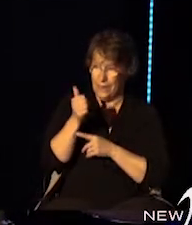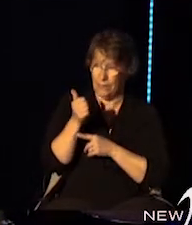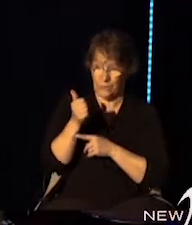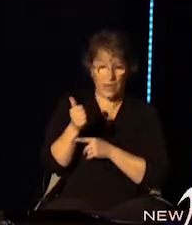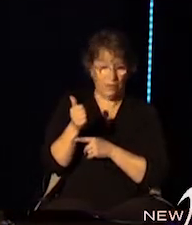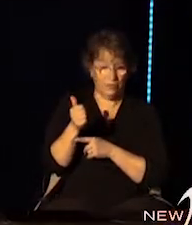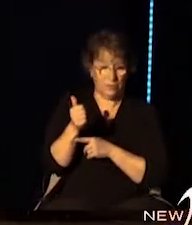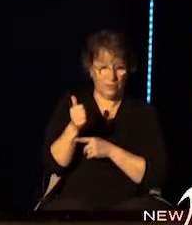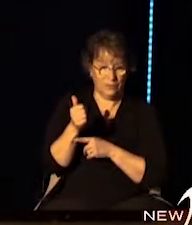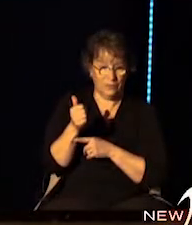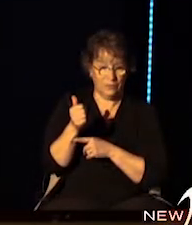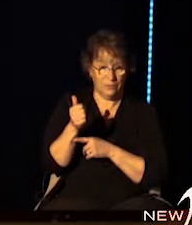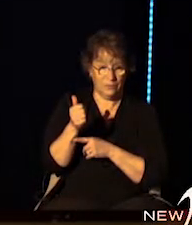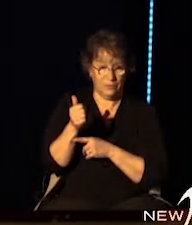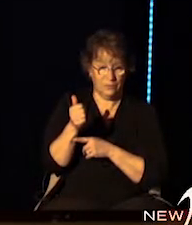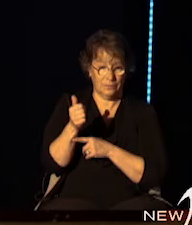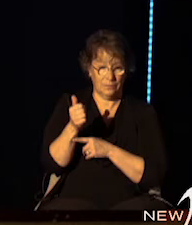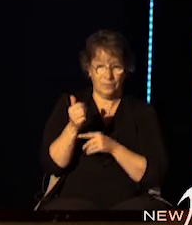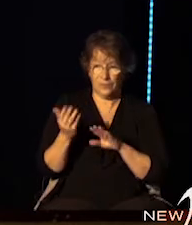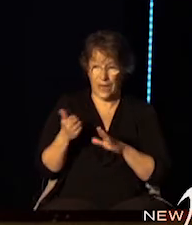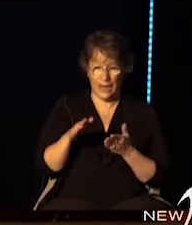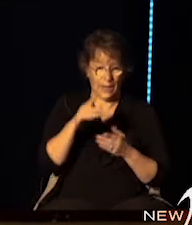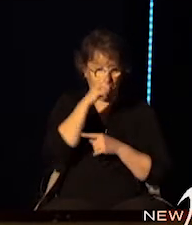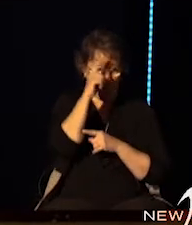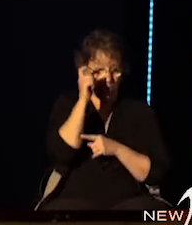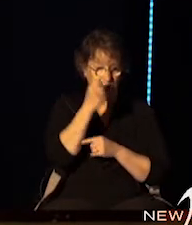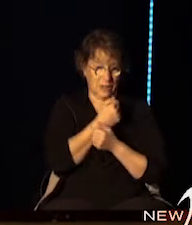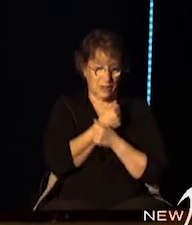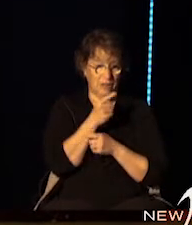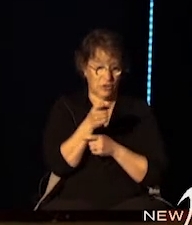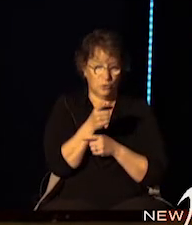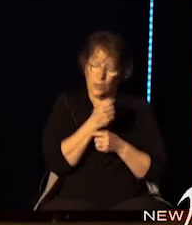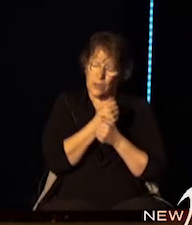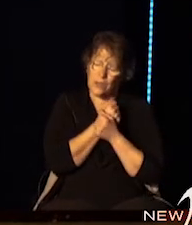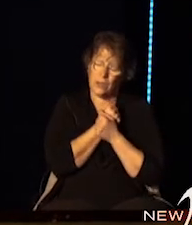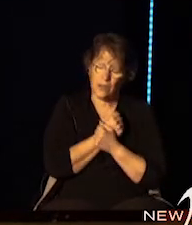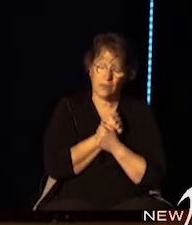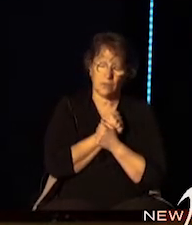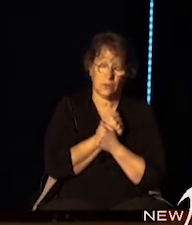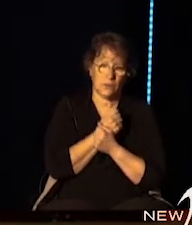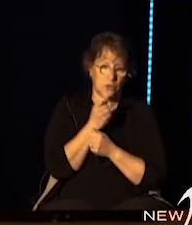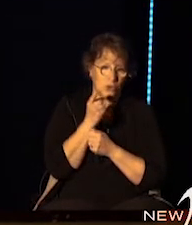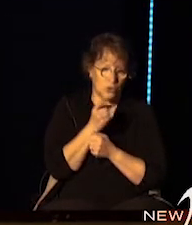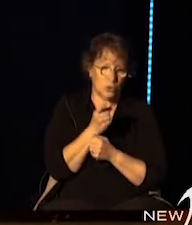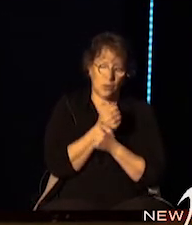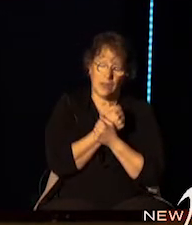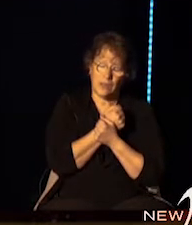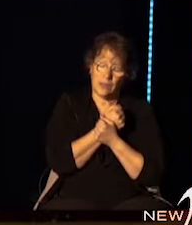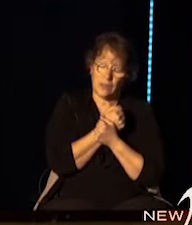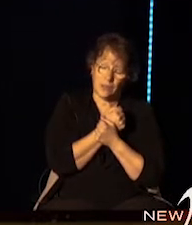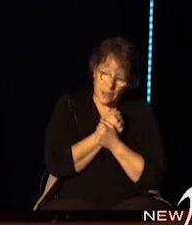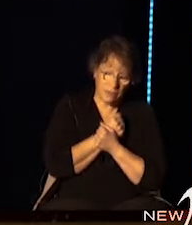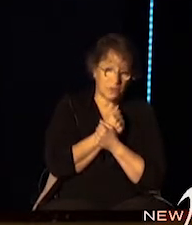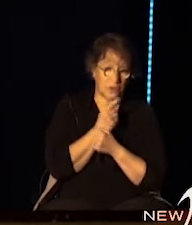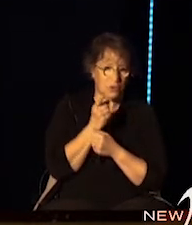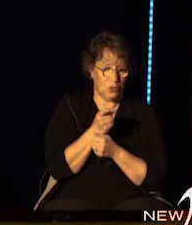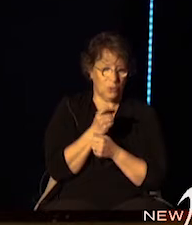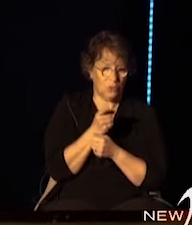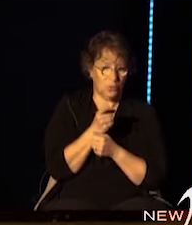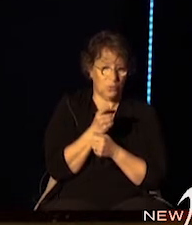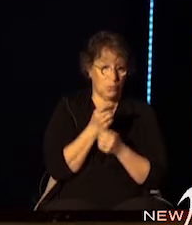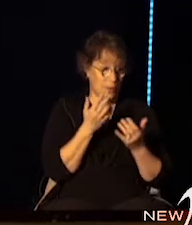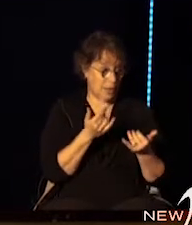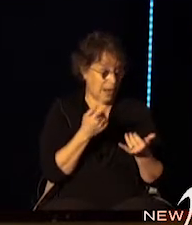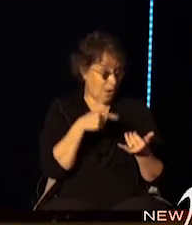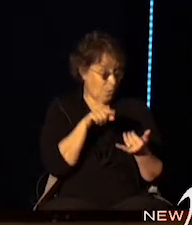out because he loves you. He loves you. He loves you. And as we, the